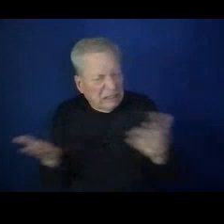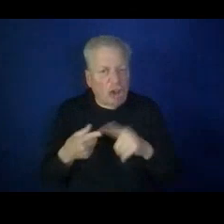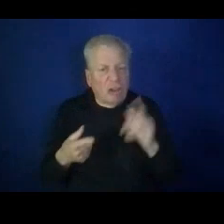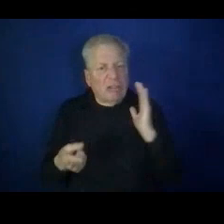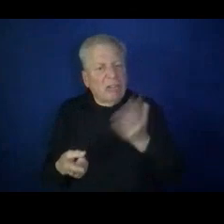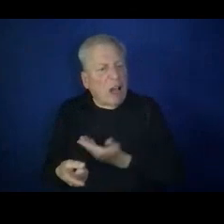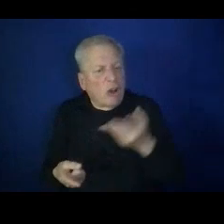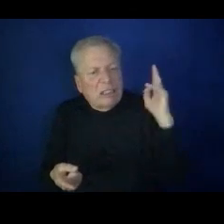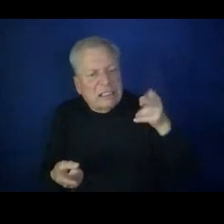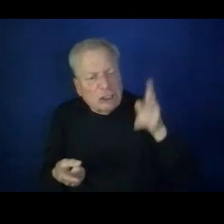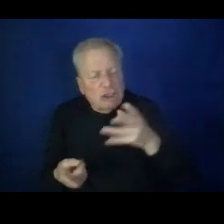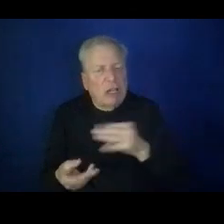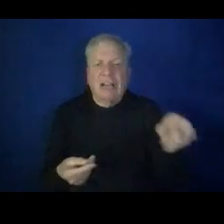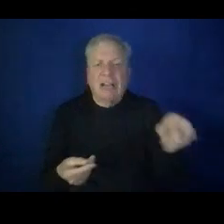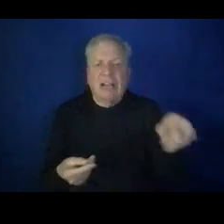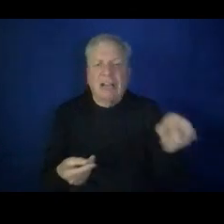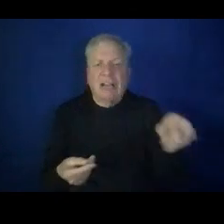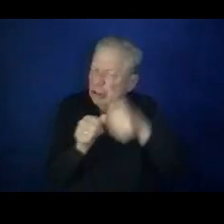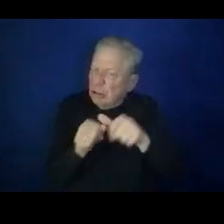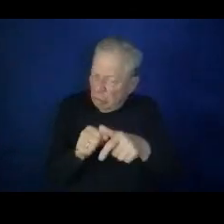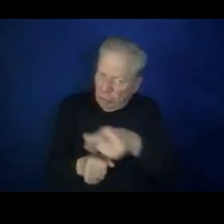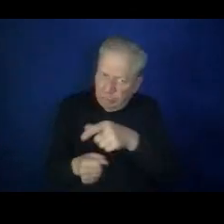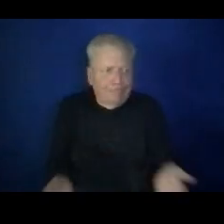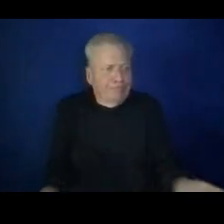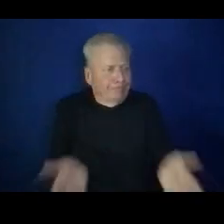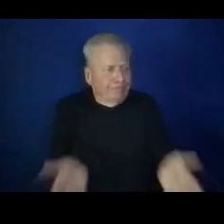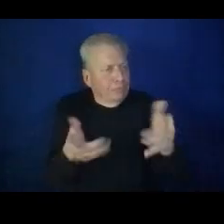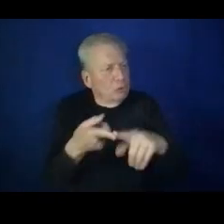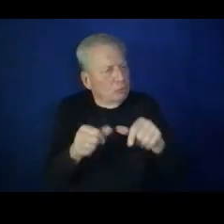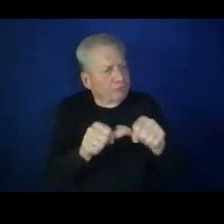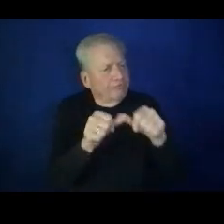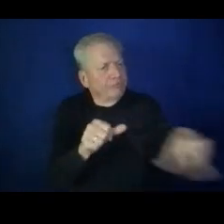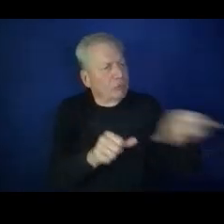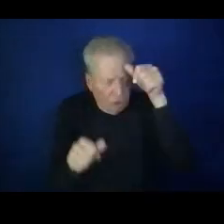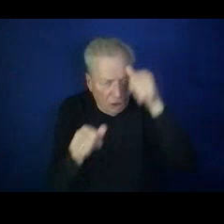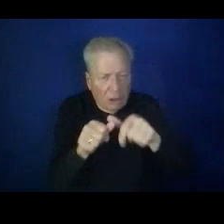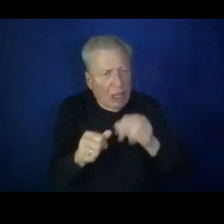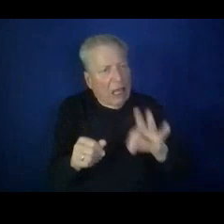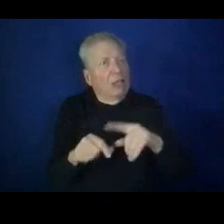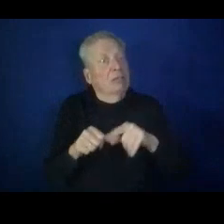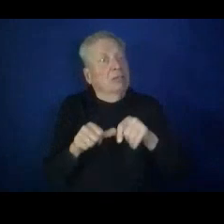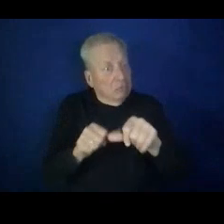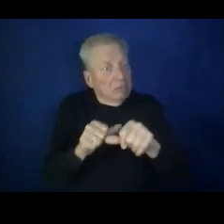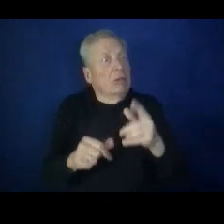building memories, and you are the ones that are leaving a legacy of preservation.